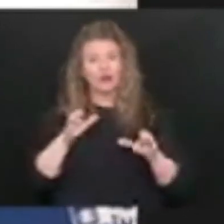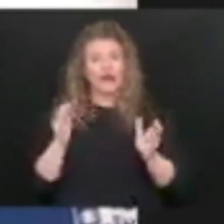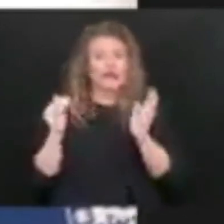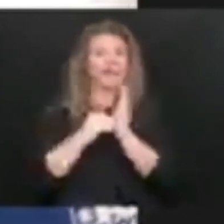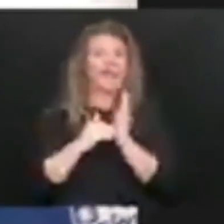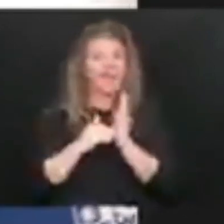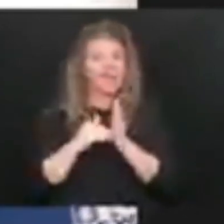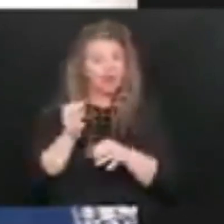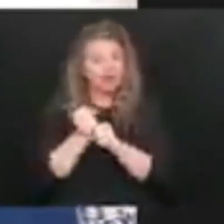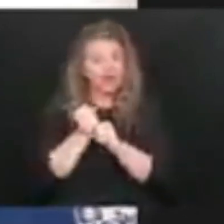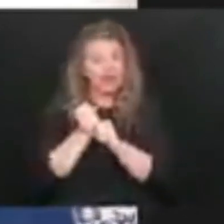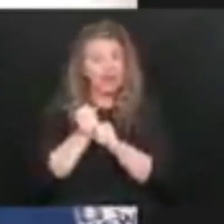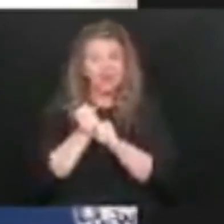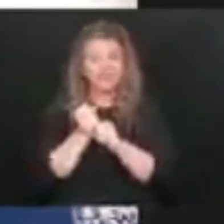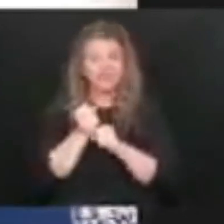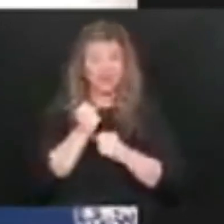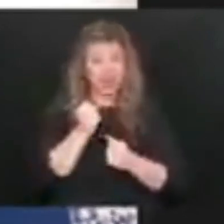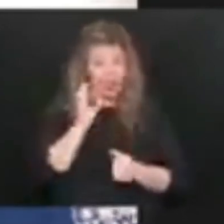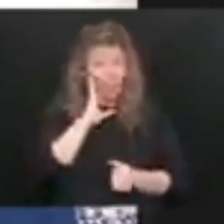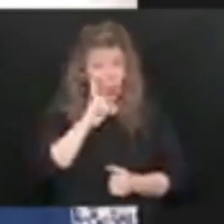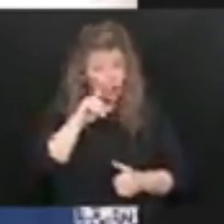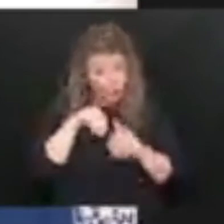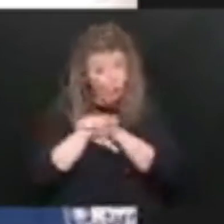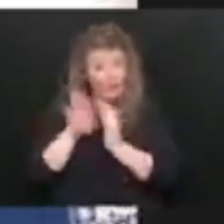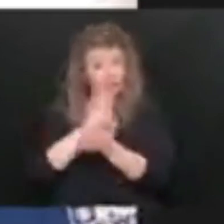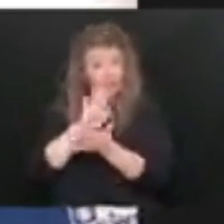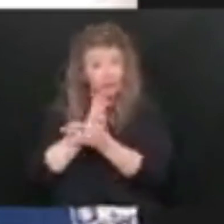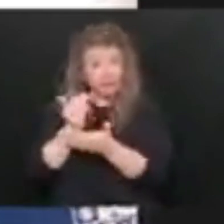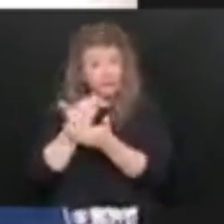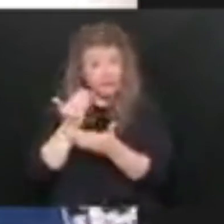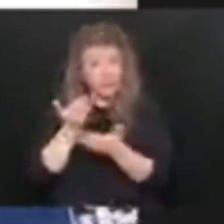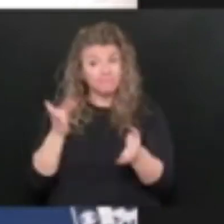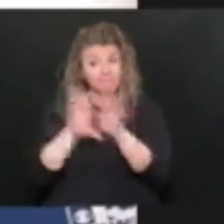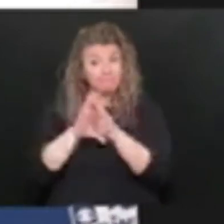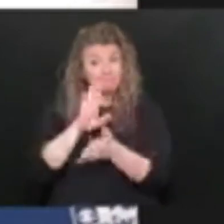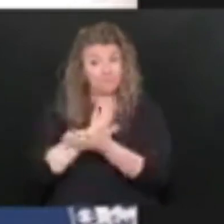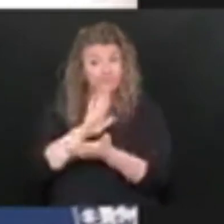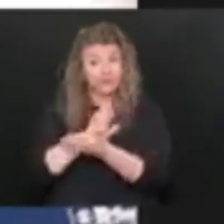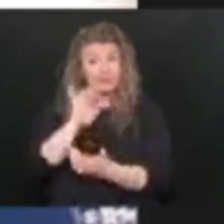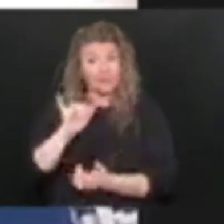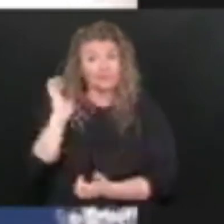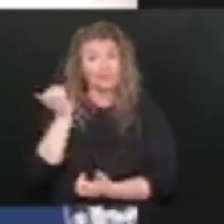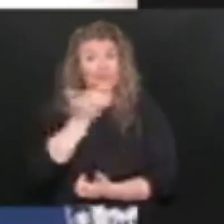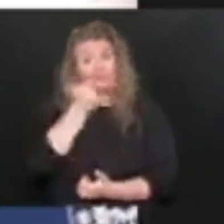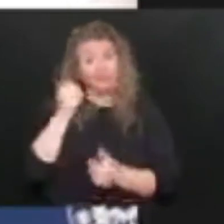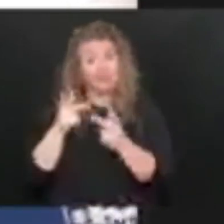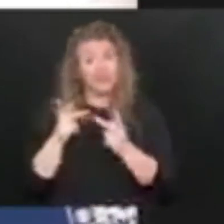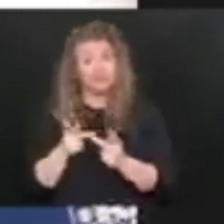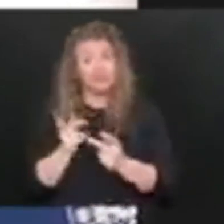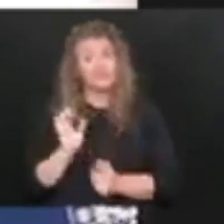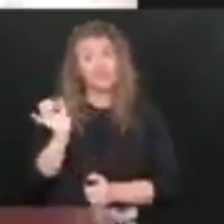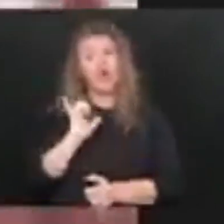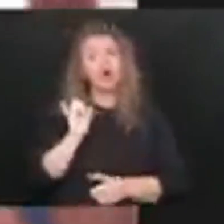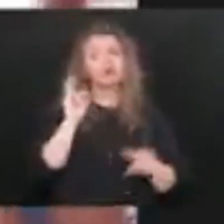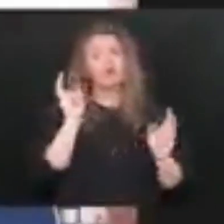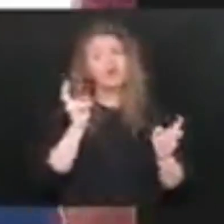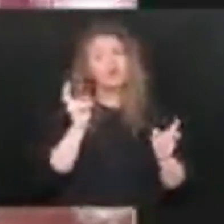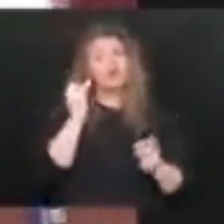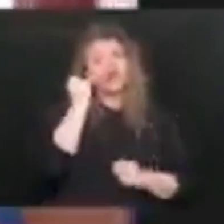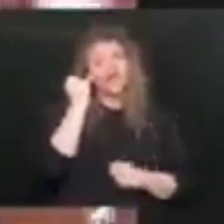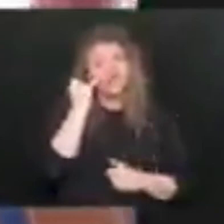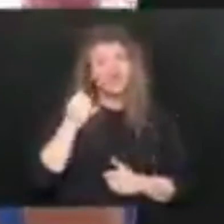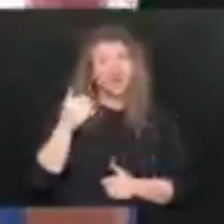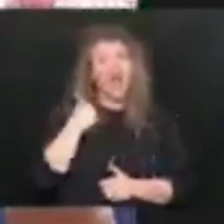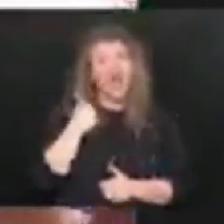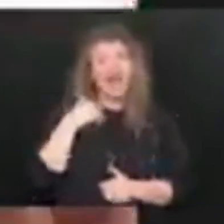again, can you get back into schools before the end of the school year? That would seem like the most likely place. And also address the issue of if you have